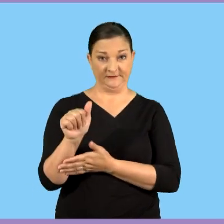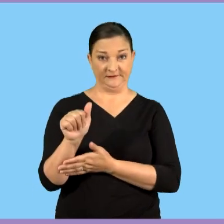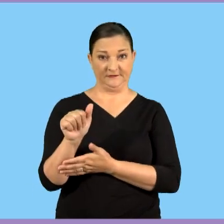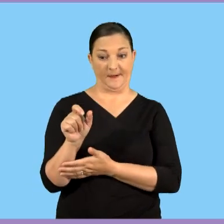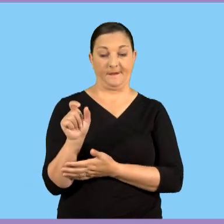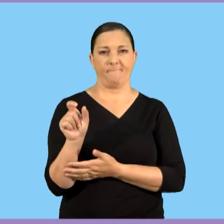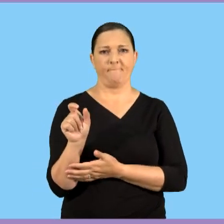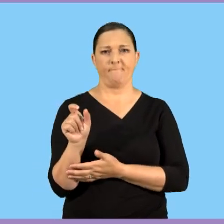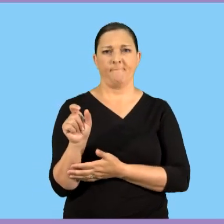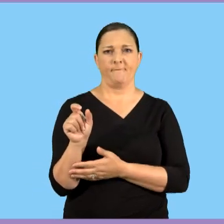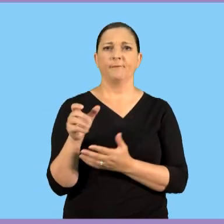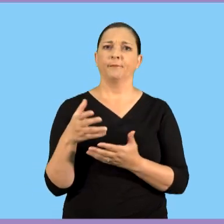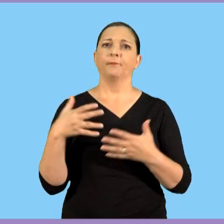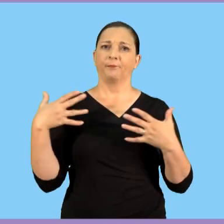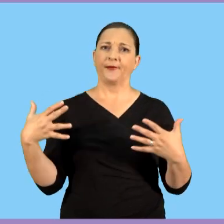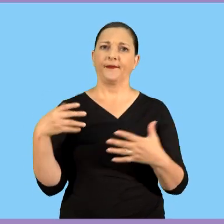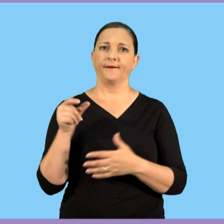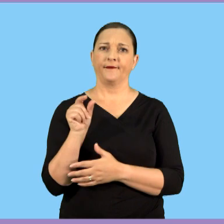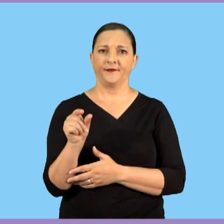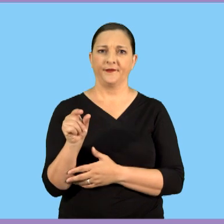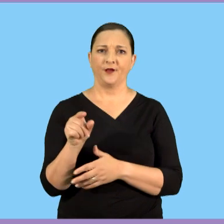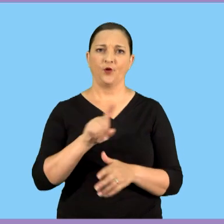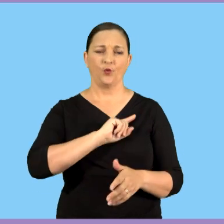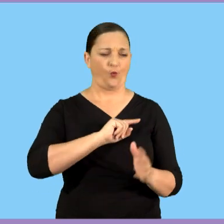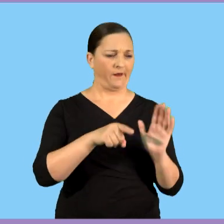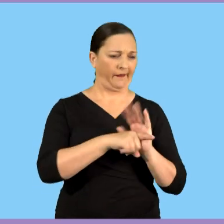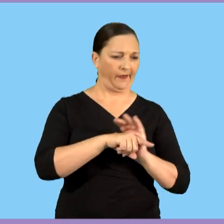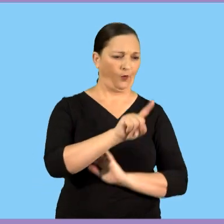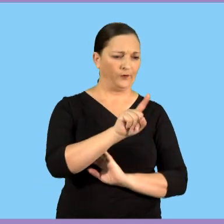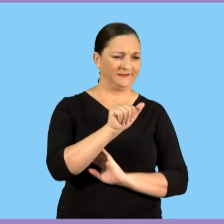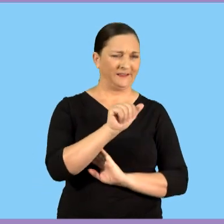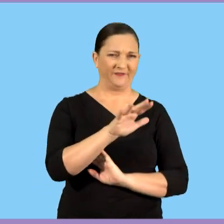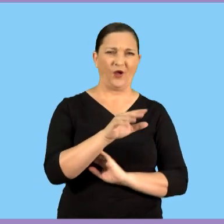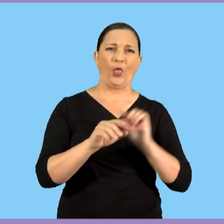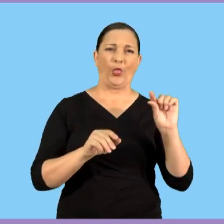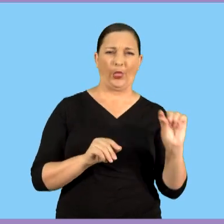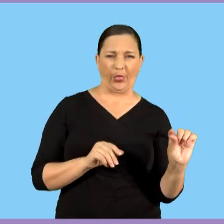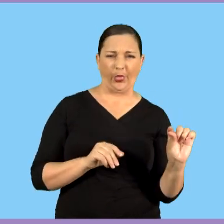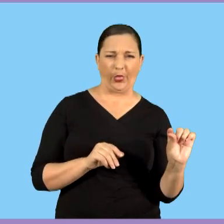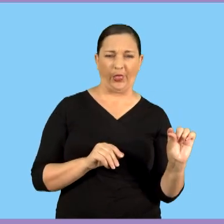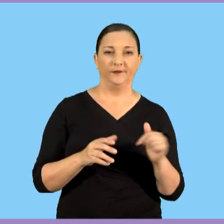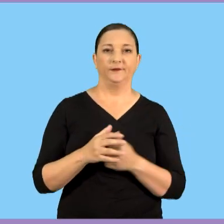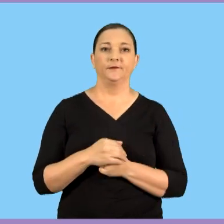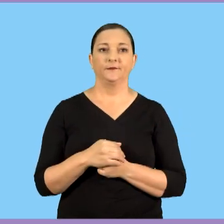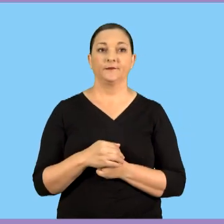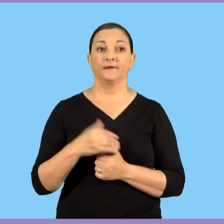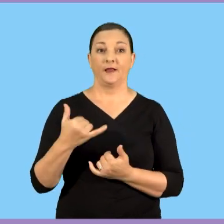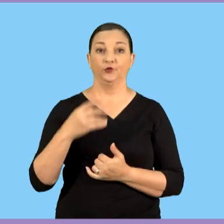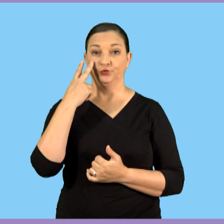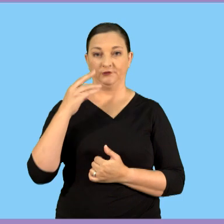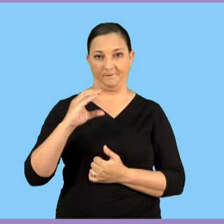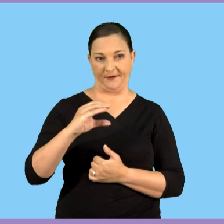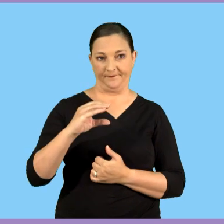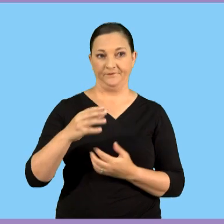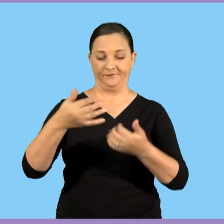actually bigger or greater than negative 165. Now we are looking at 0 and